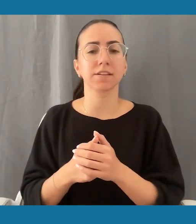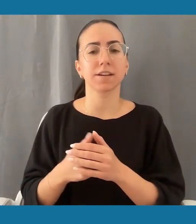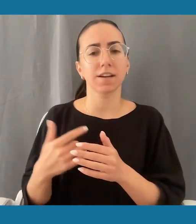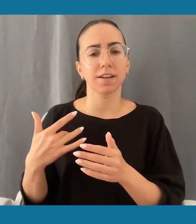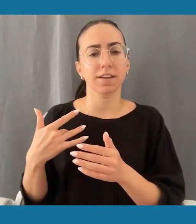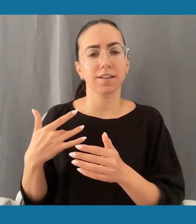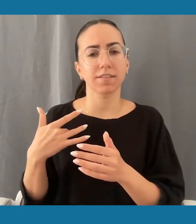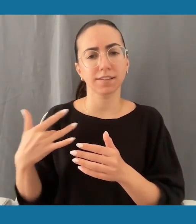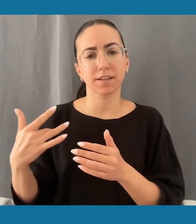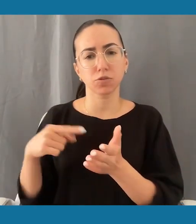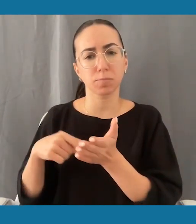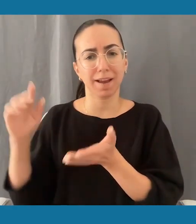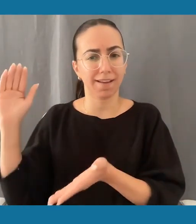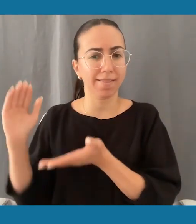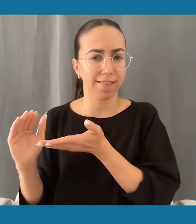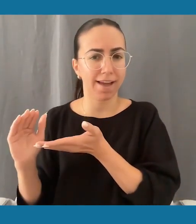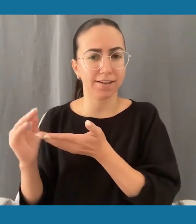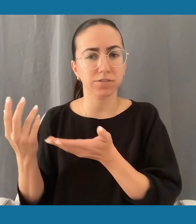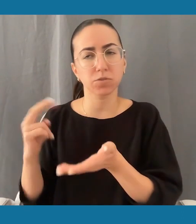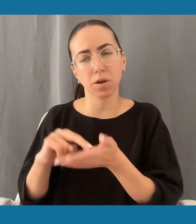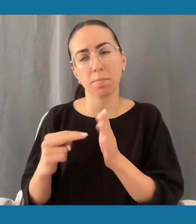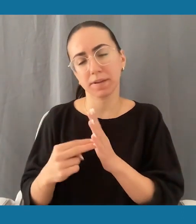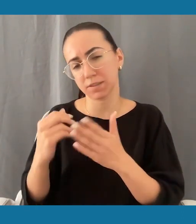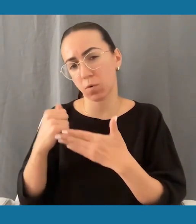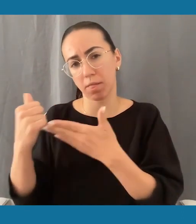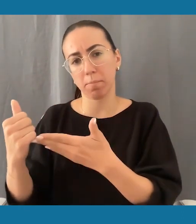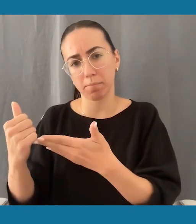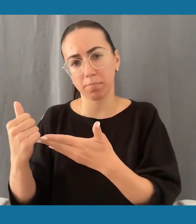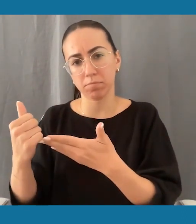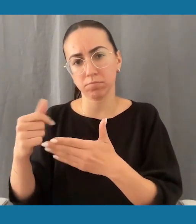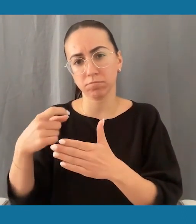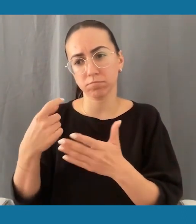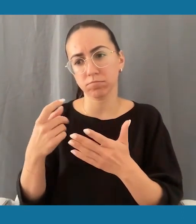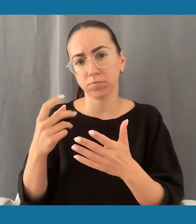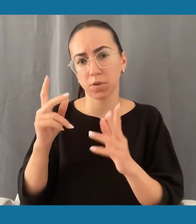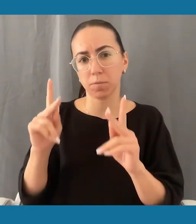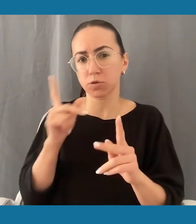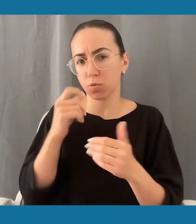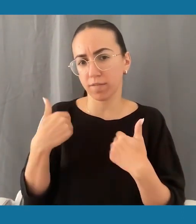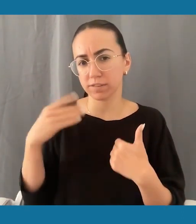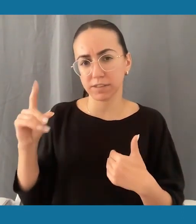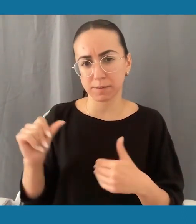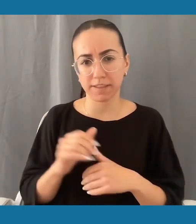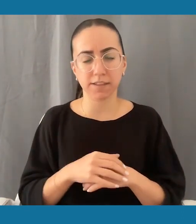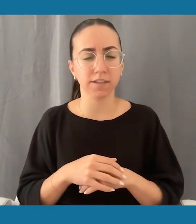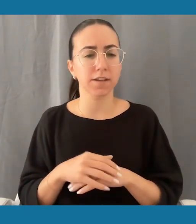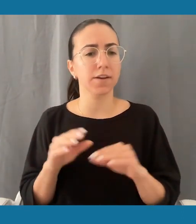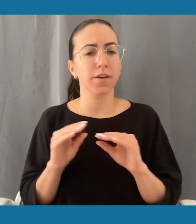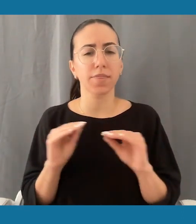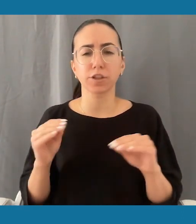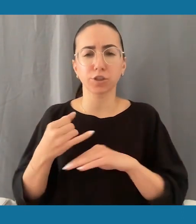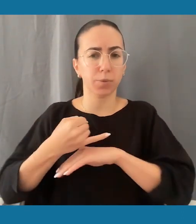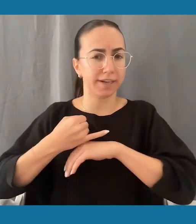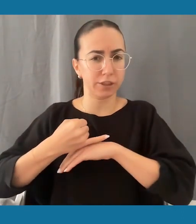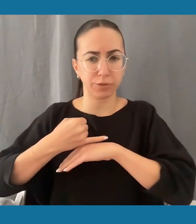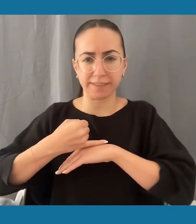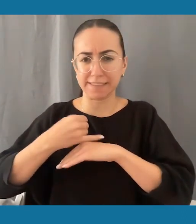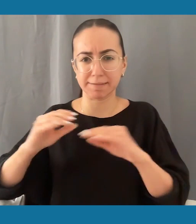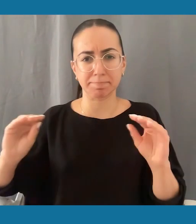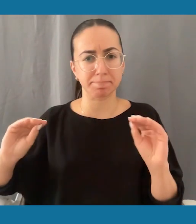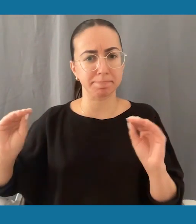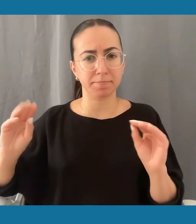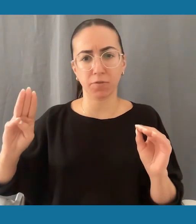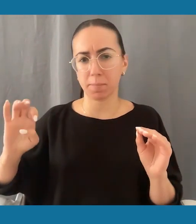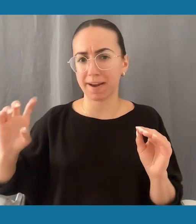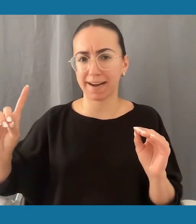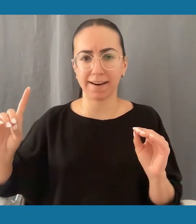market costs. So that also is to the benefit of the disabled beneficiary. There's no interest charged on the Medicaid expenditures. So